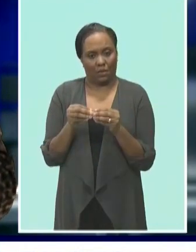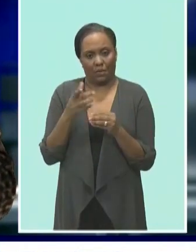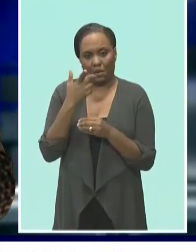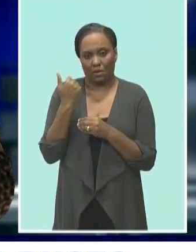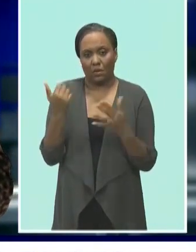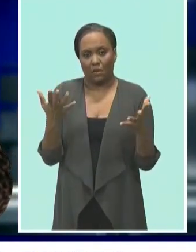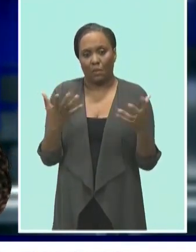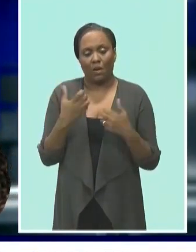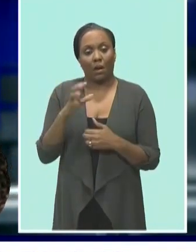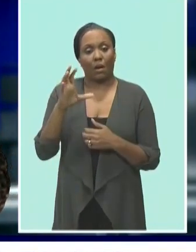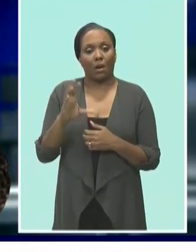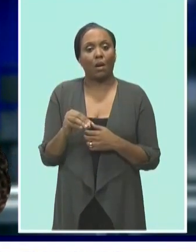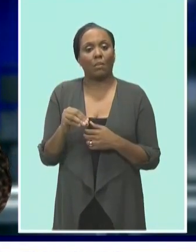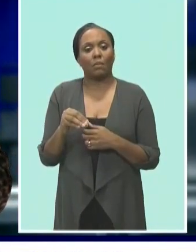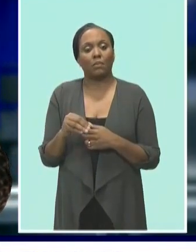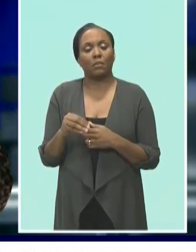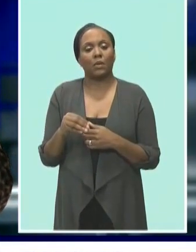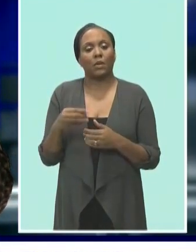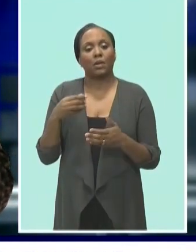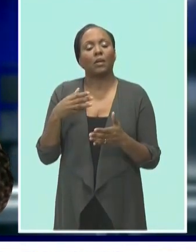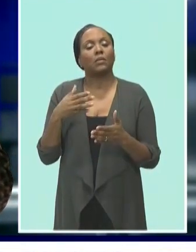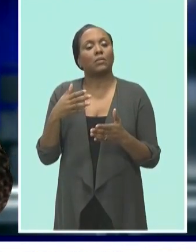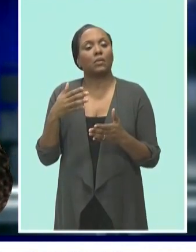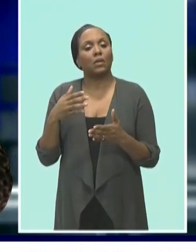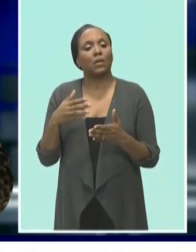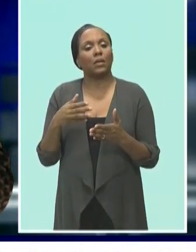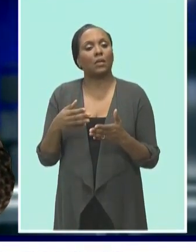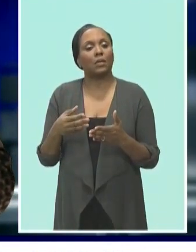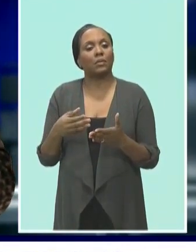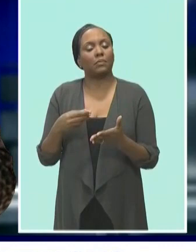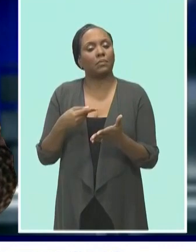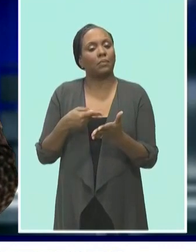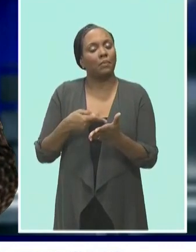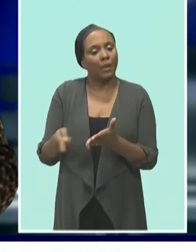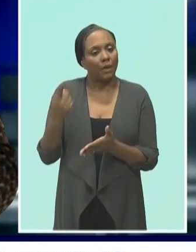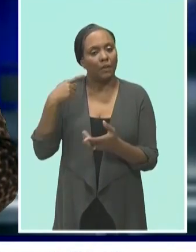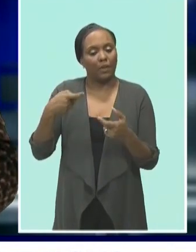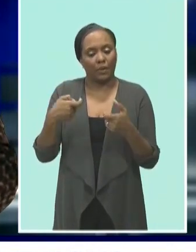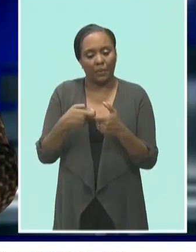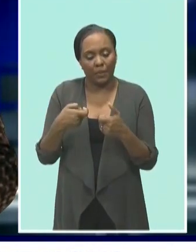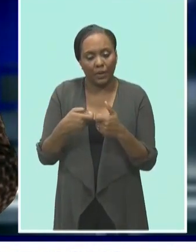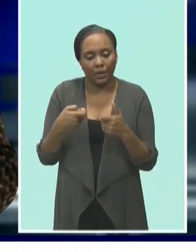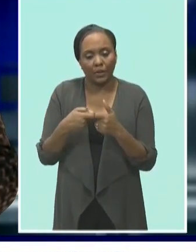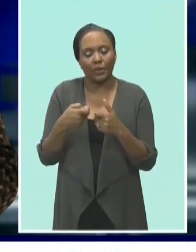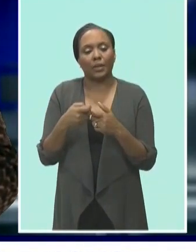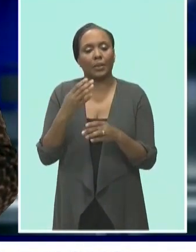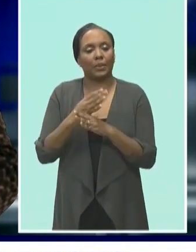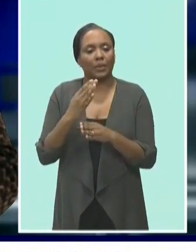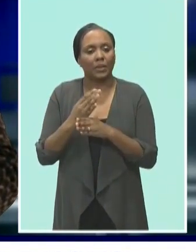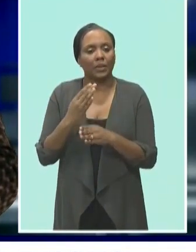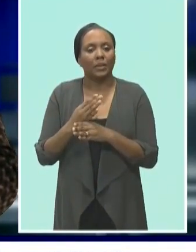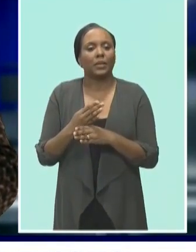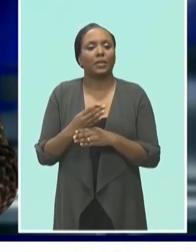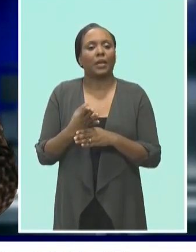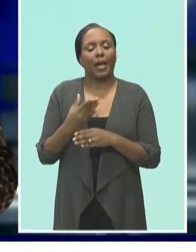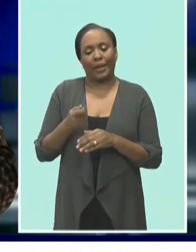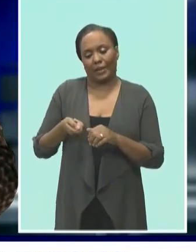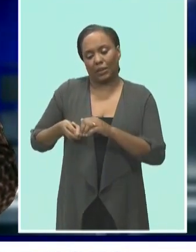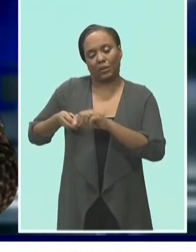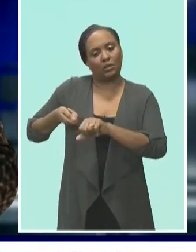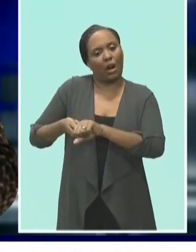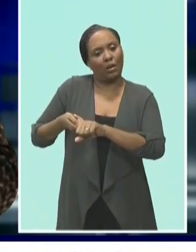cost of acquiring those new buses and the necessary charging stations, of course. While Transport Works and Maintenance Minister Dr.